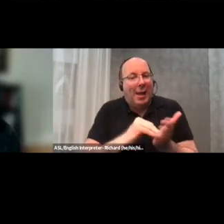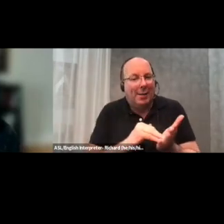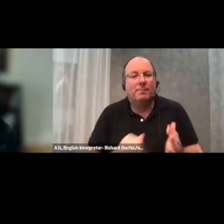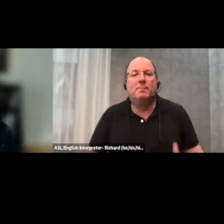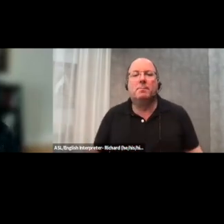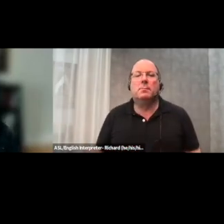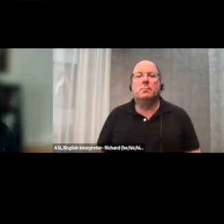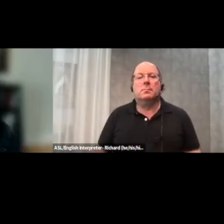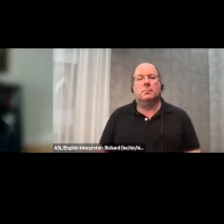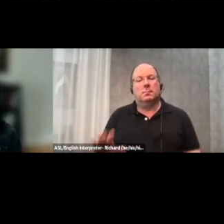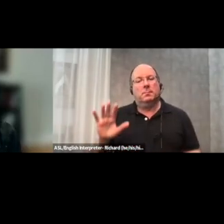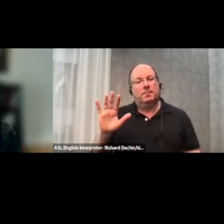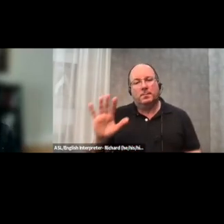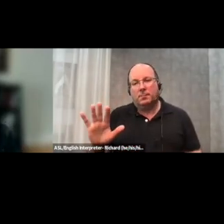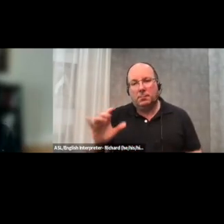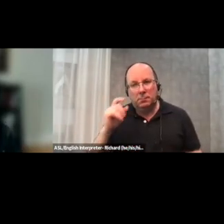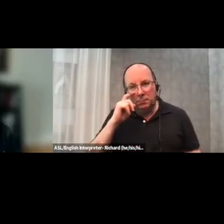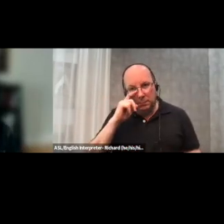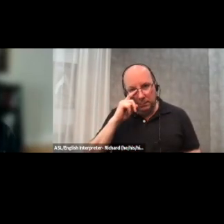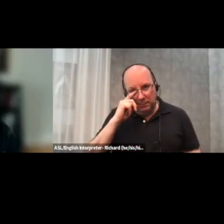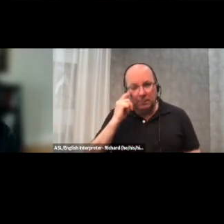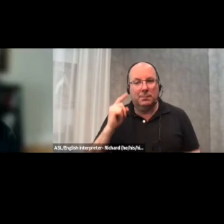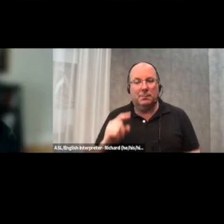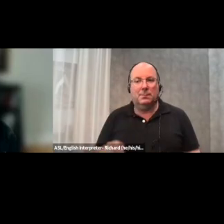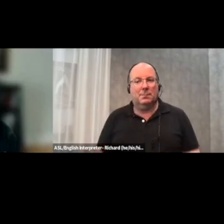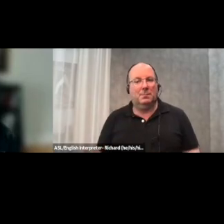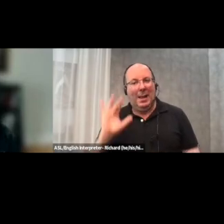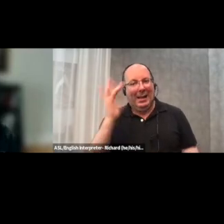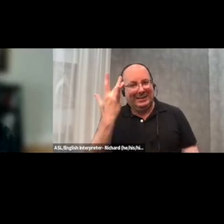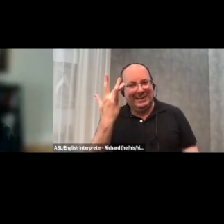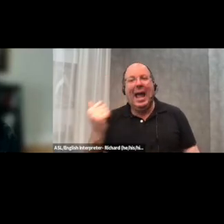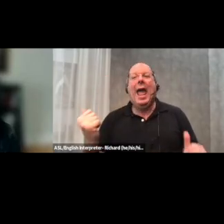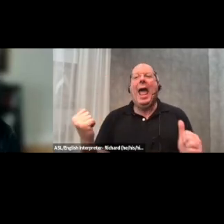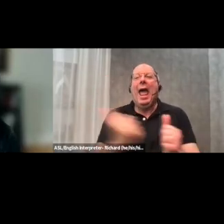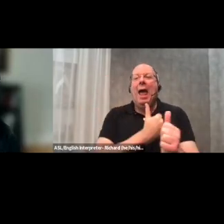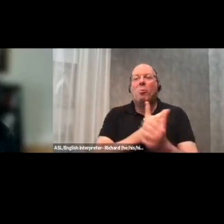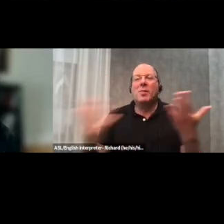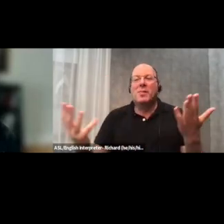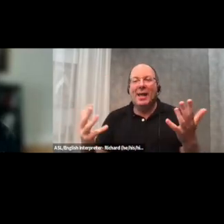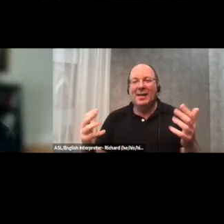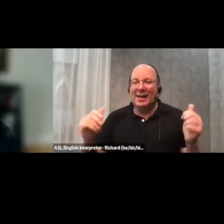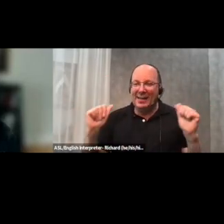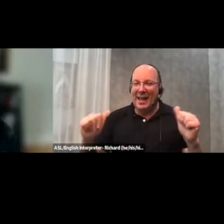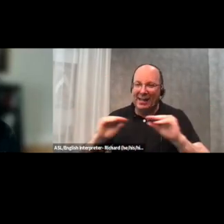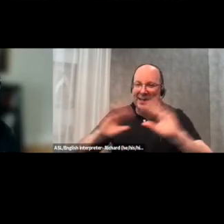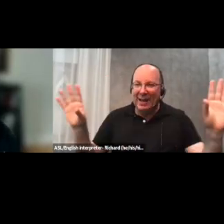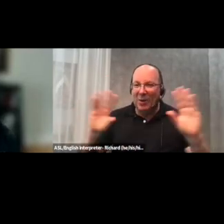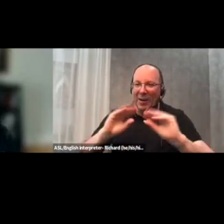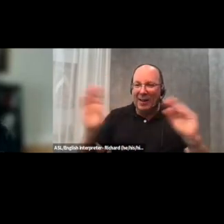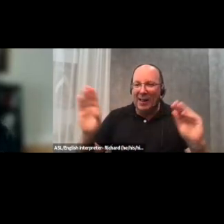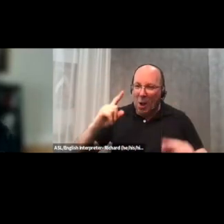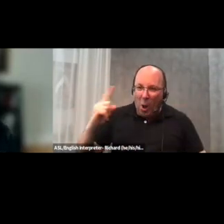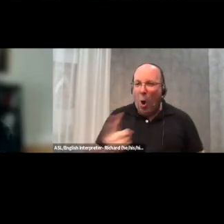Now, unfortunately, it is not possible to communicate everything 100% clearly at